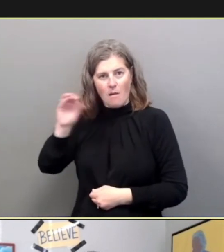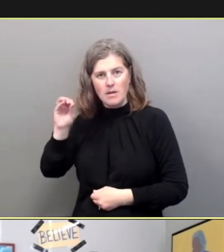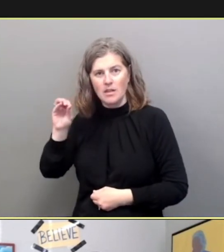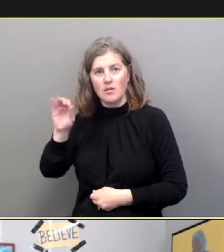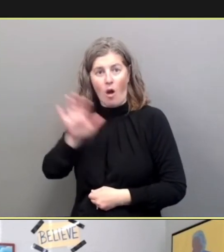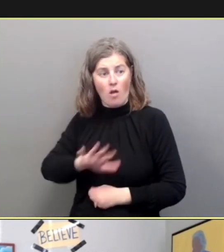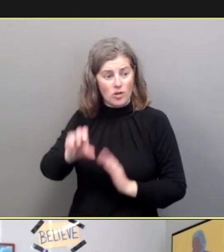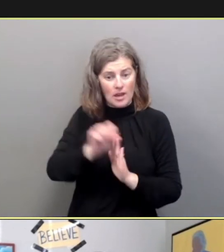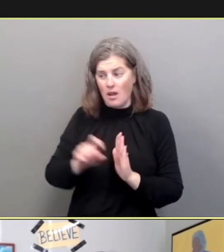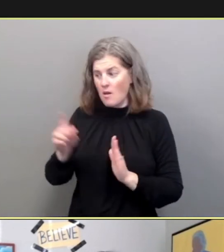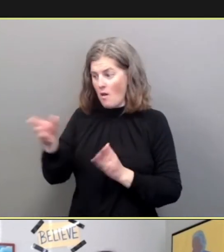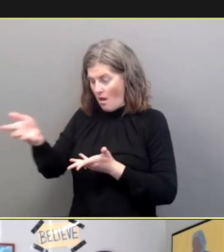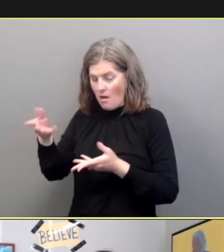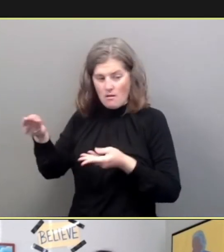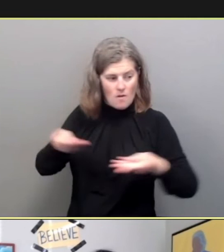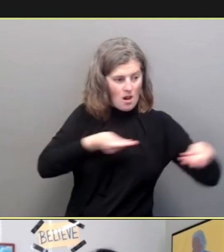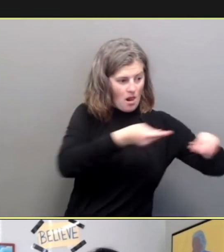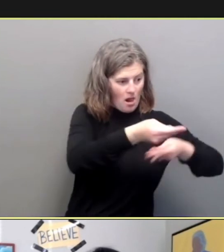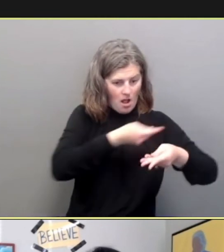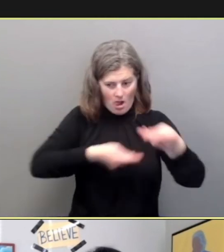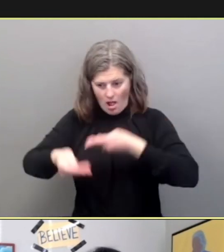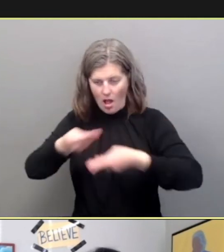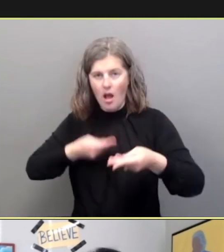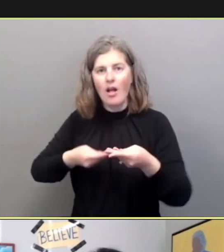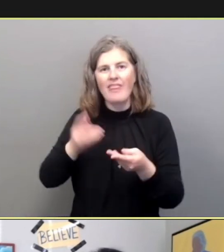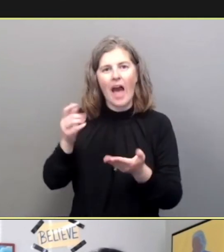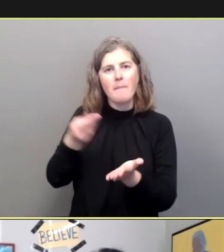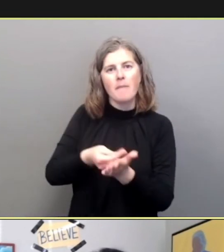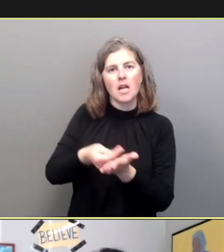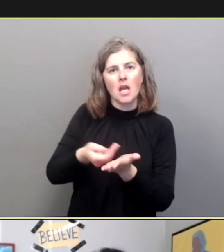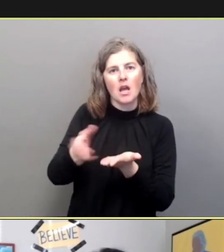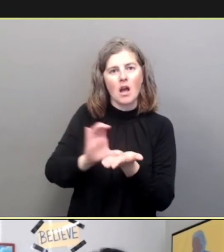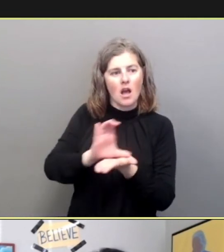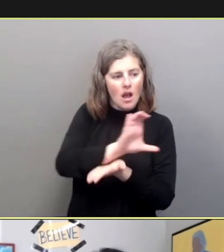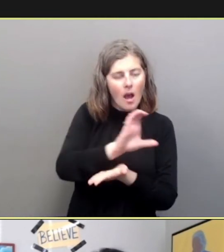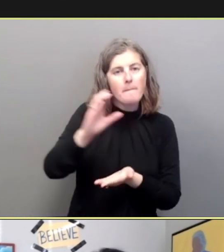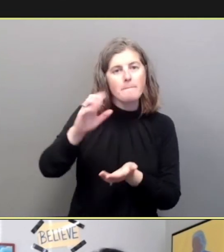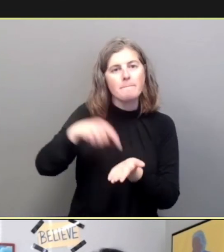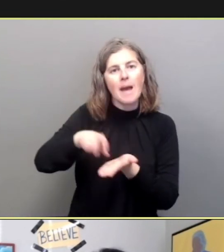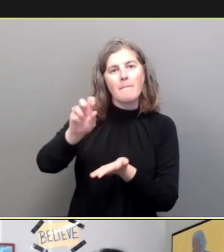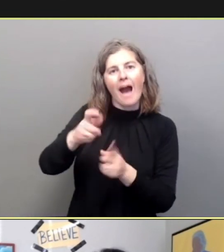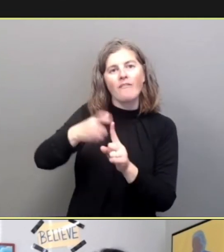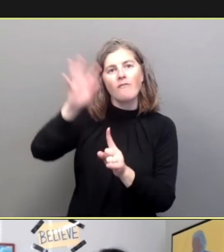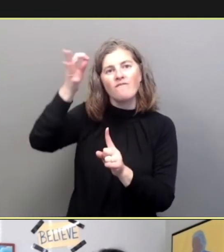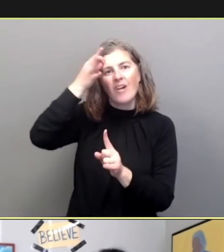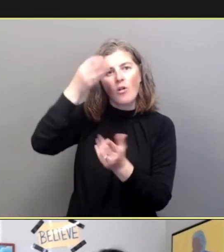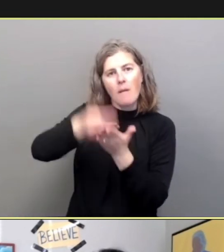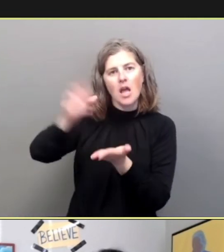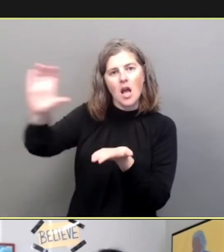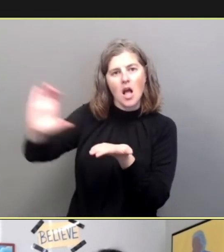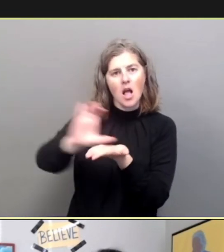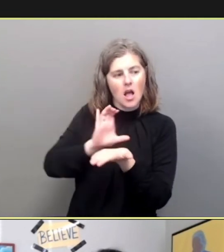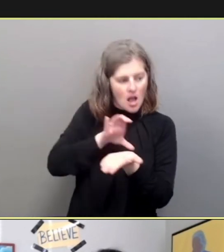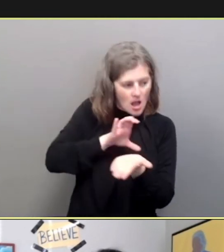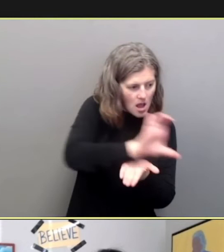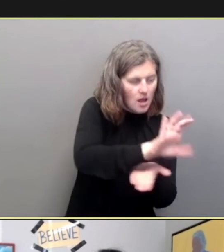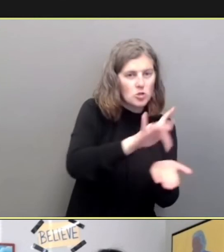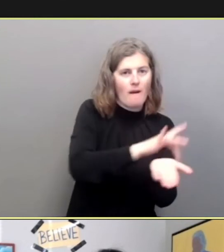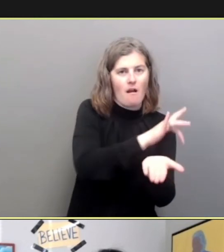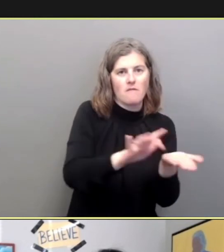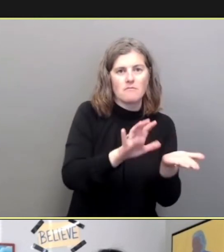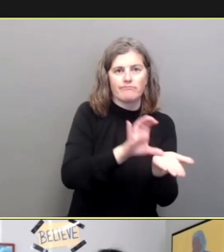the state and have that reimbursed with federal dollars 100% through FEMA. And I'm